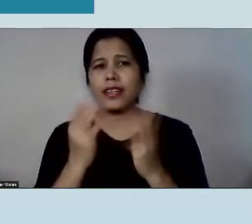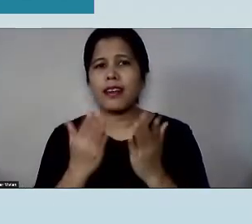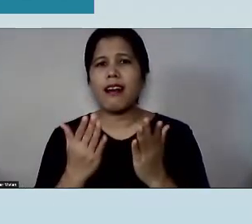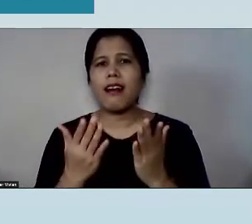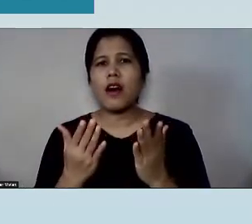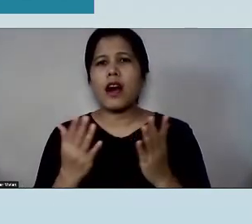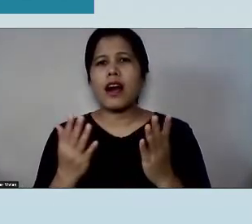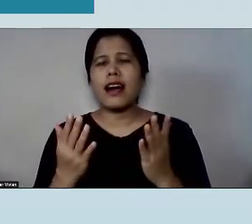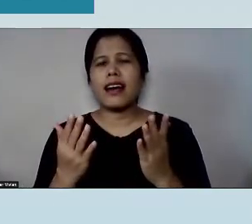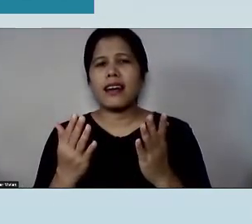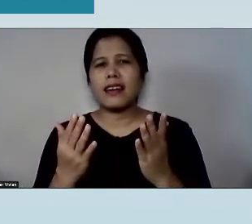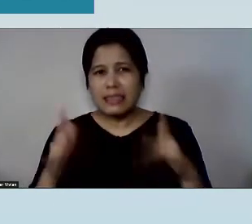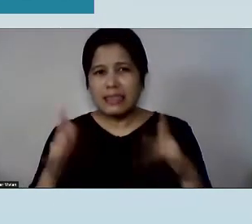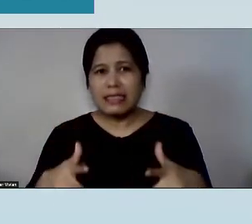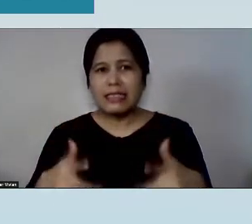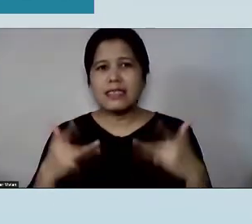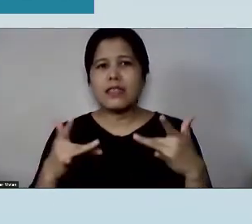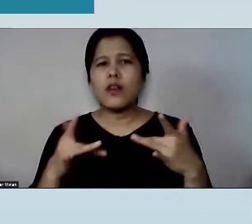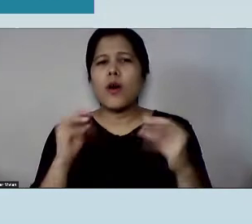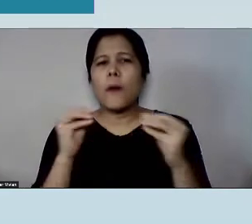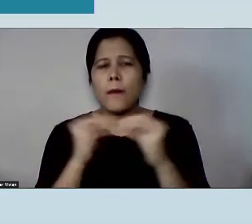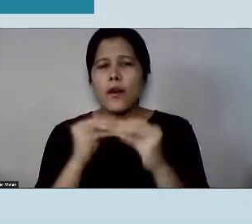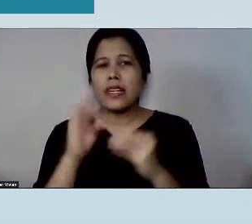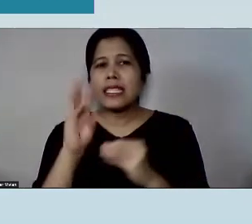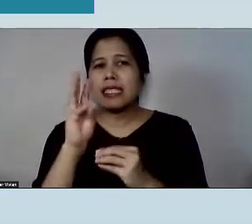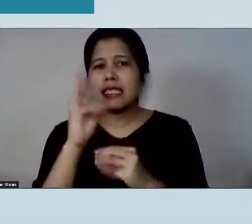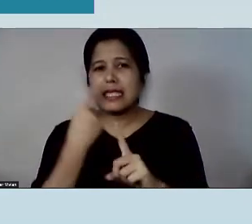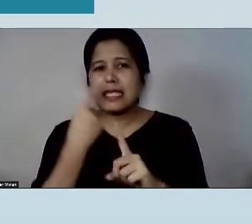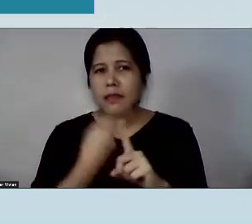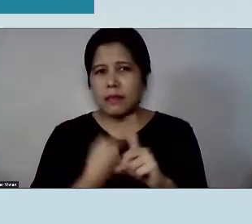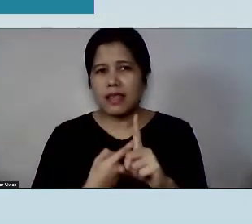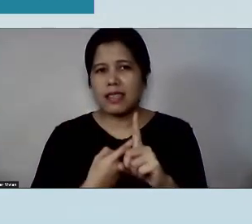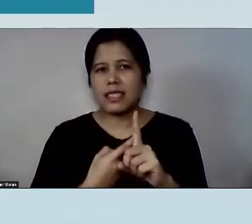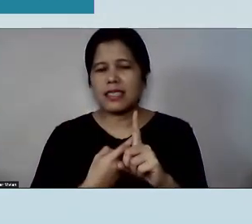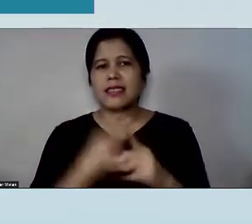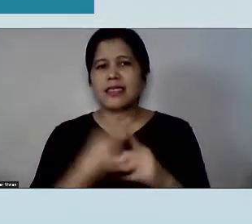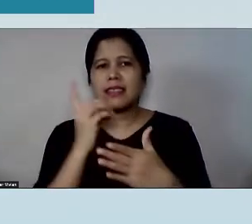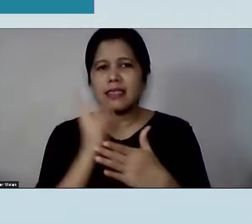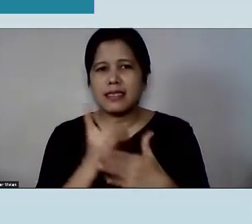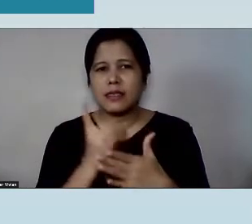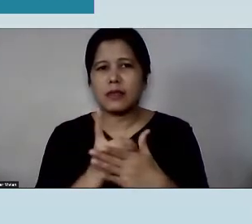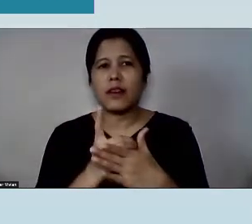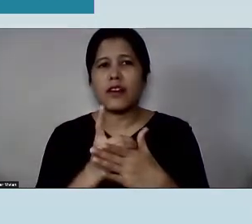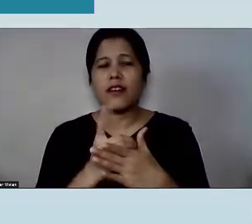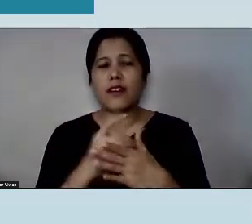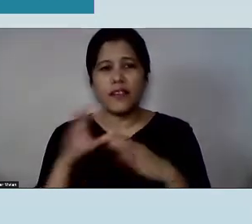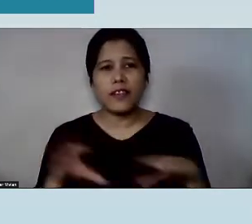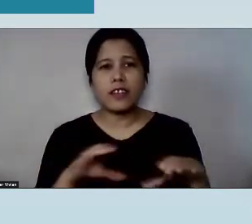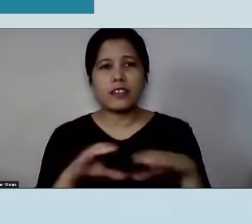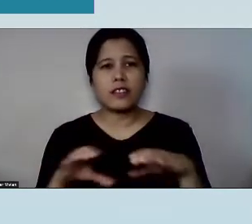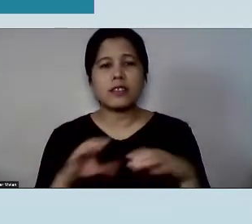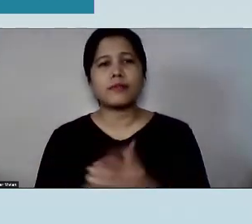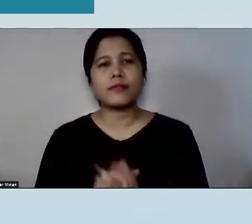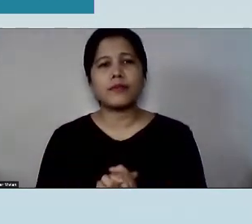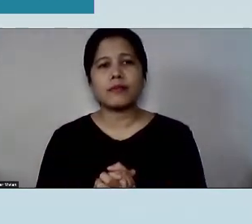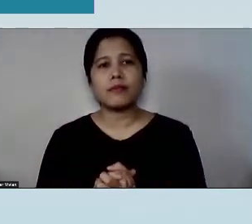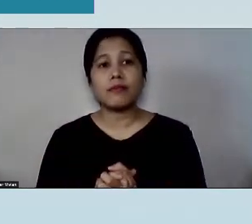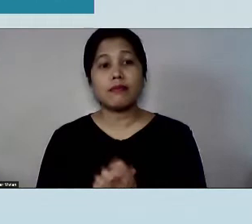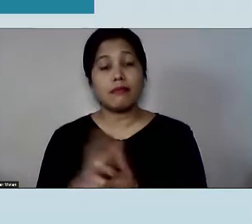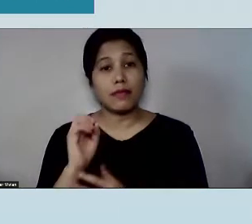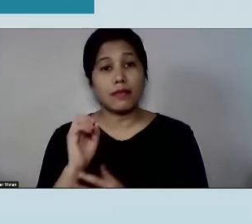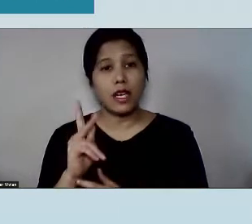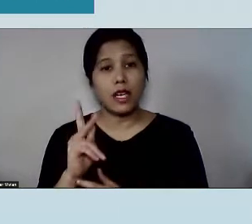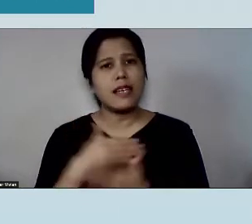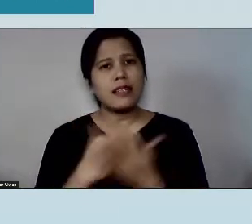more than 6 months that will impair functioning. Next slide, please. Okay, so what are